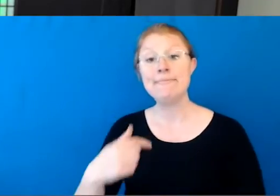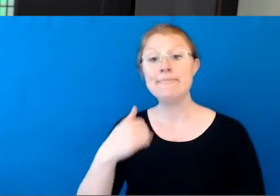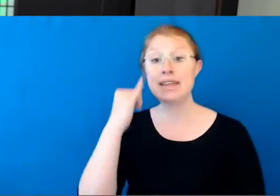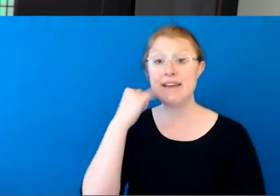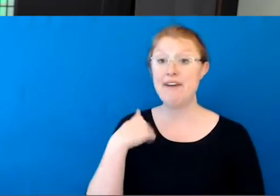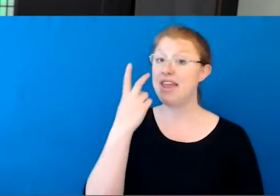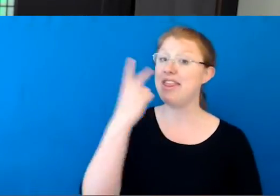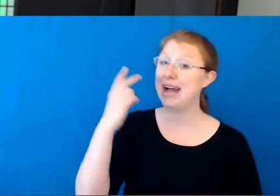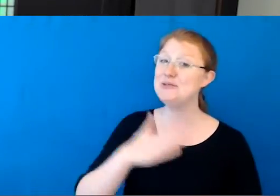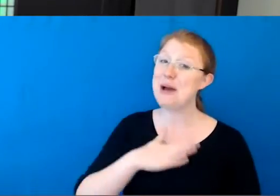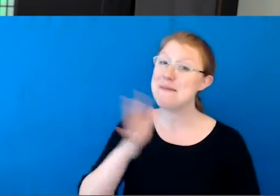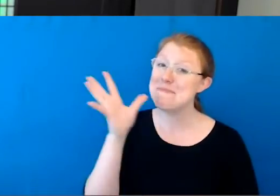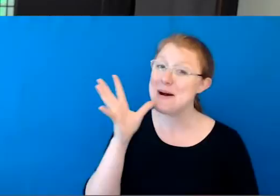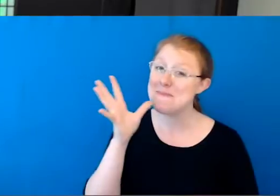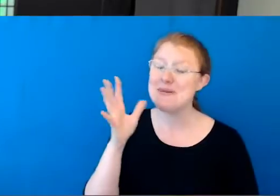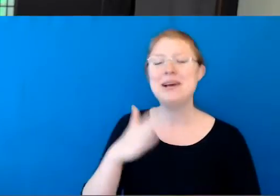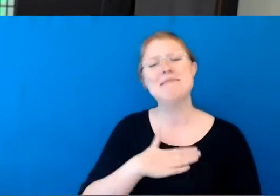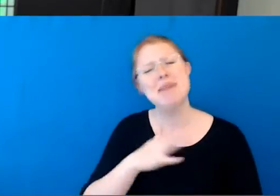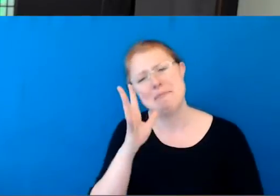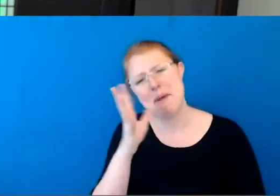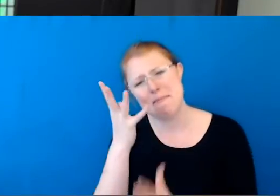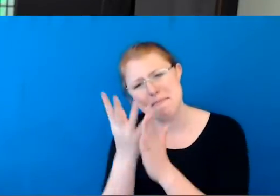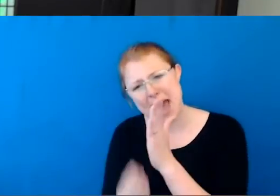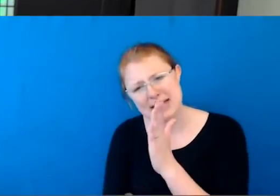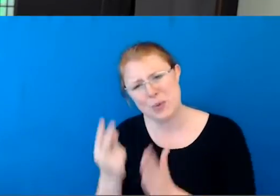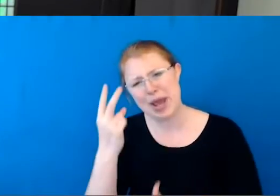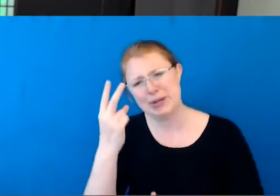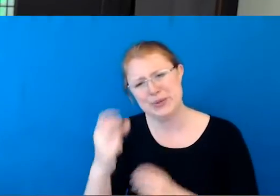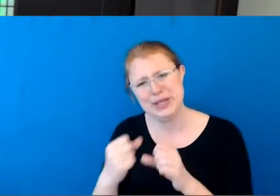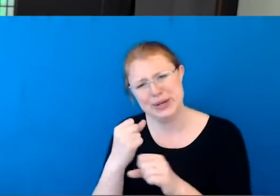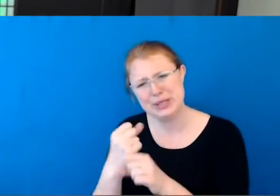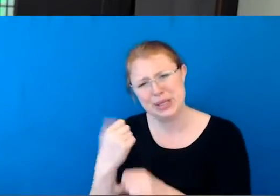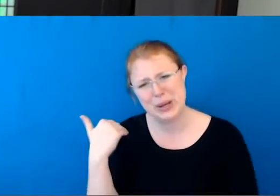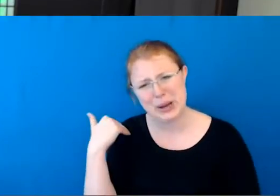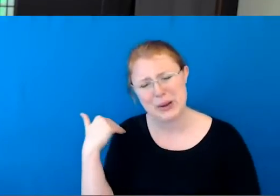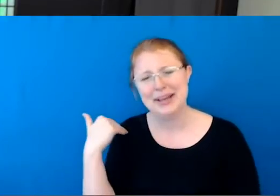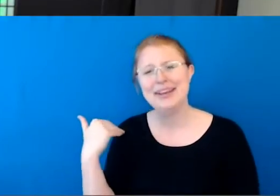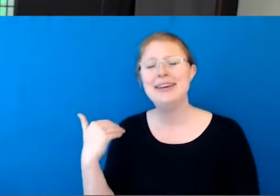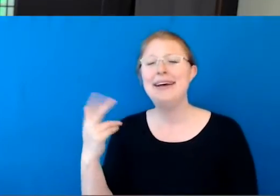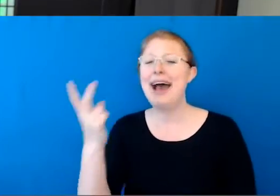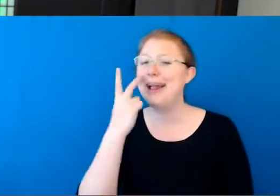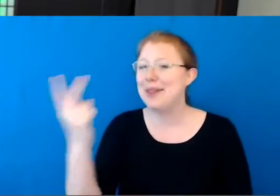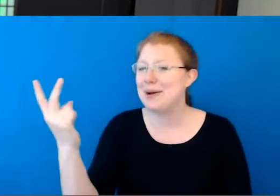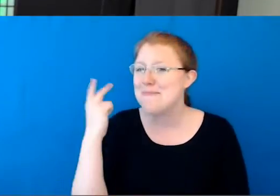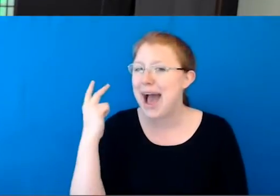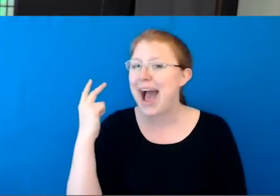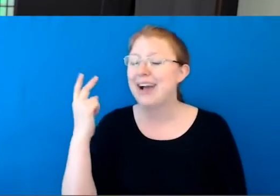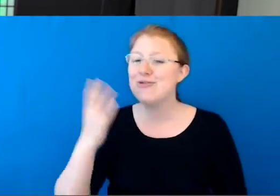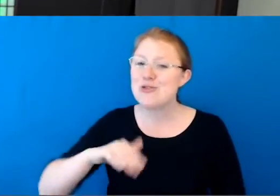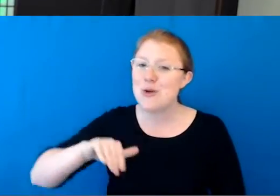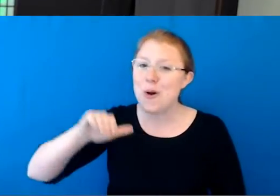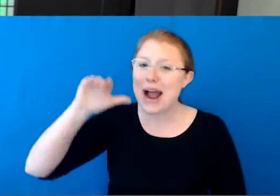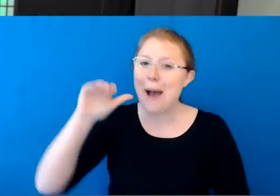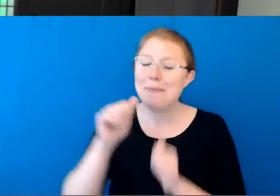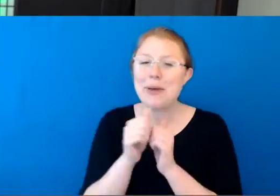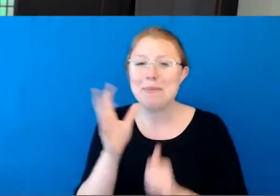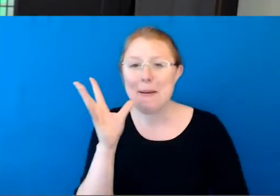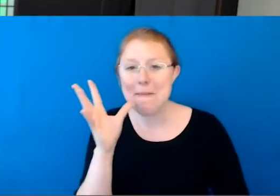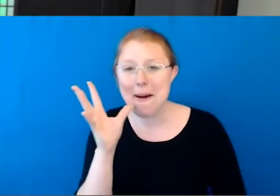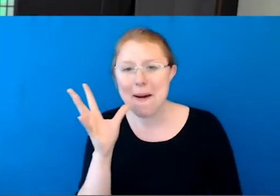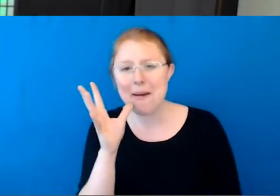away for about 2.5 years now, I can think back to the earliest days of my life when my mom, you know, things that she said